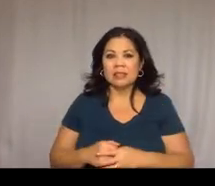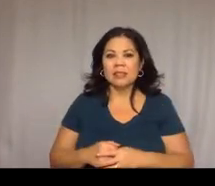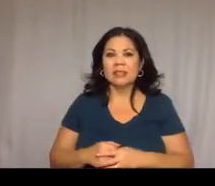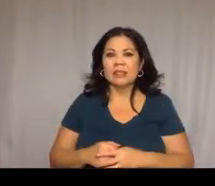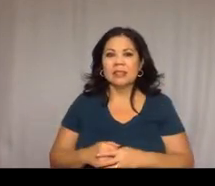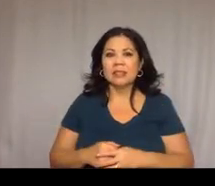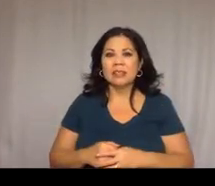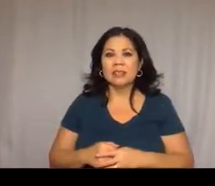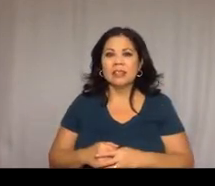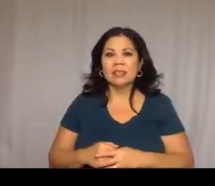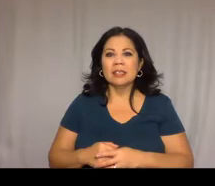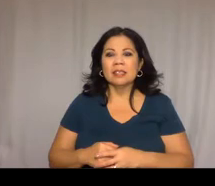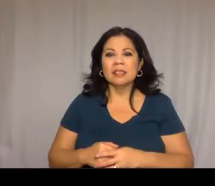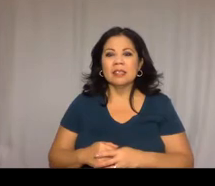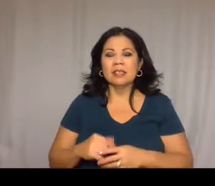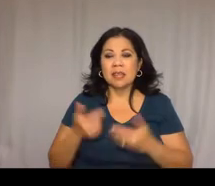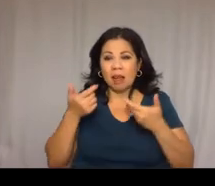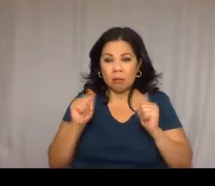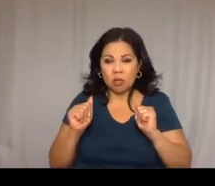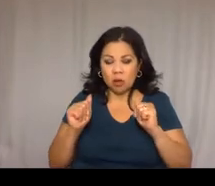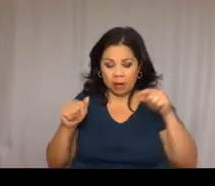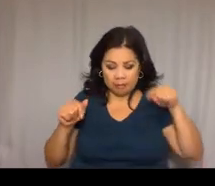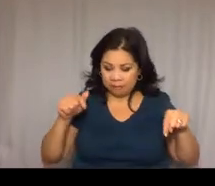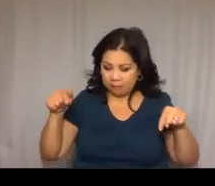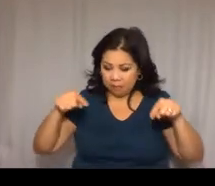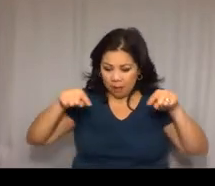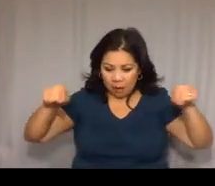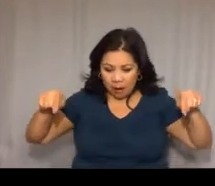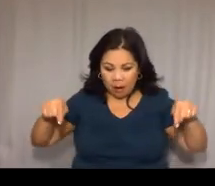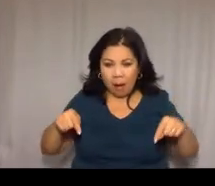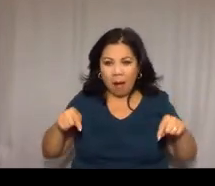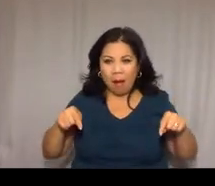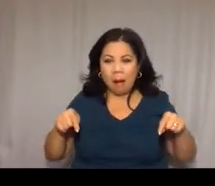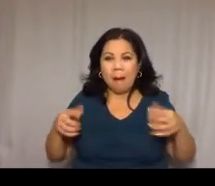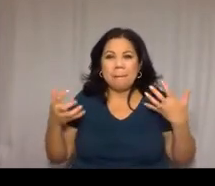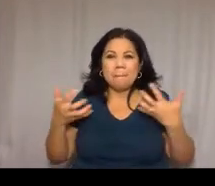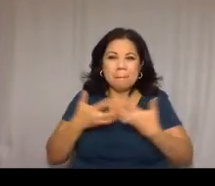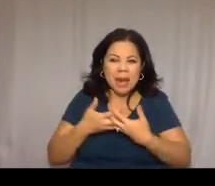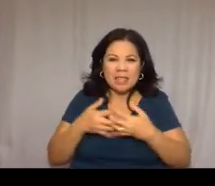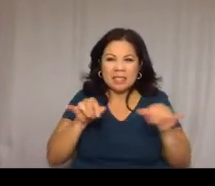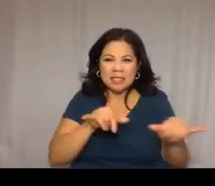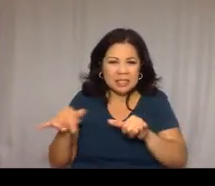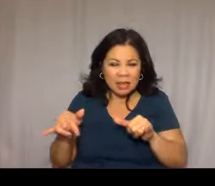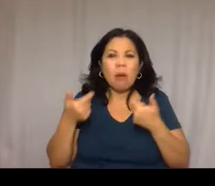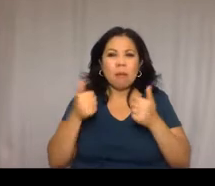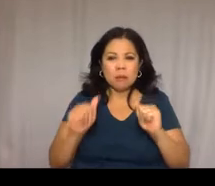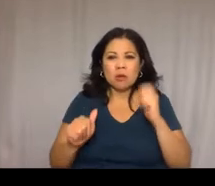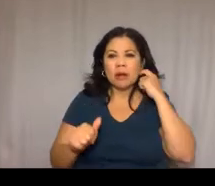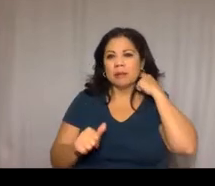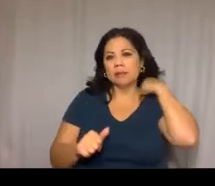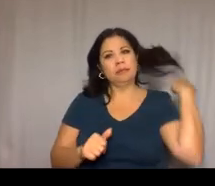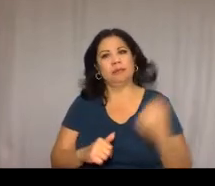curved line, and I'm going to try to make the curved line about the same on the other side. There we go. Okay, so now my little